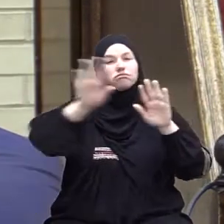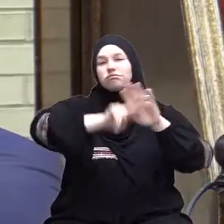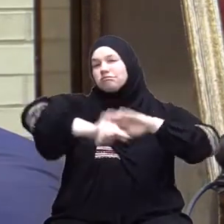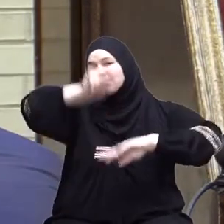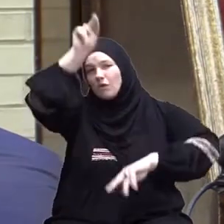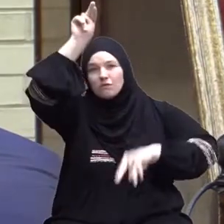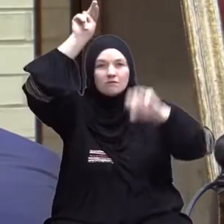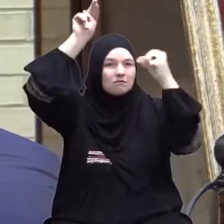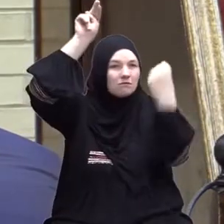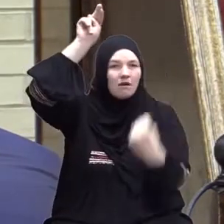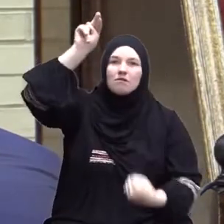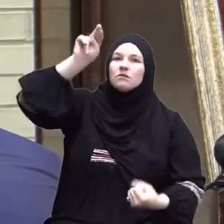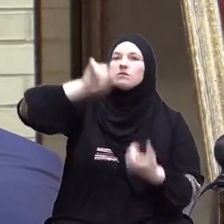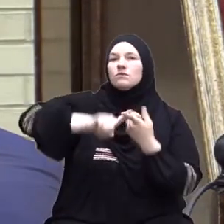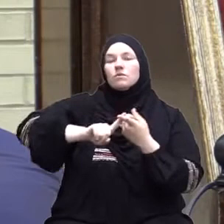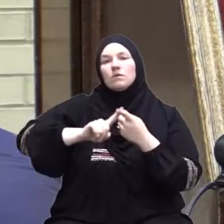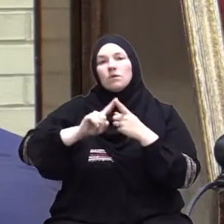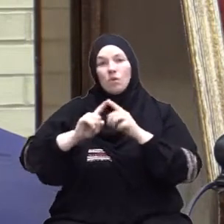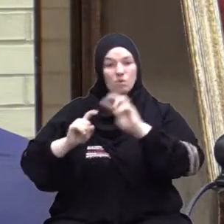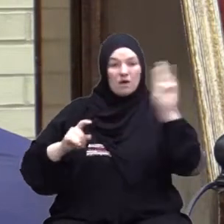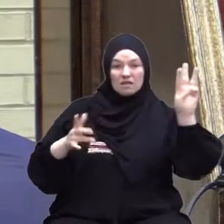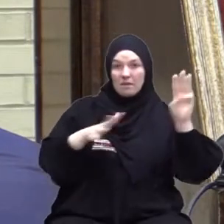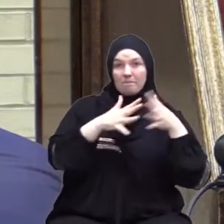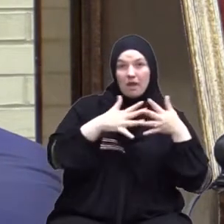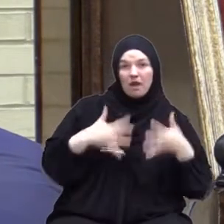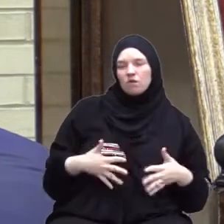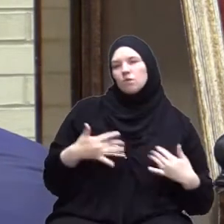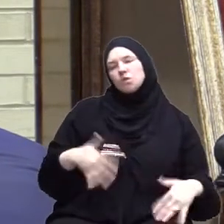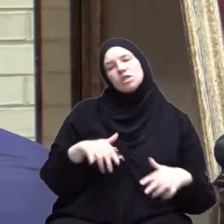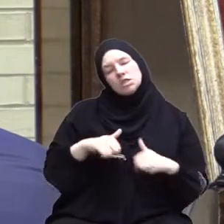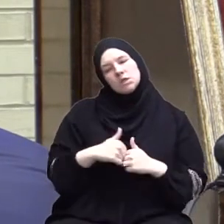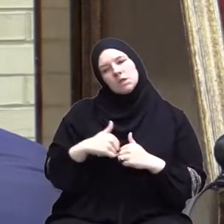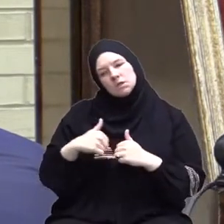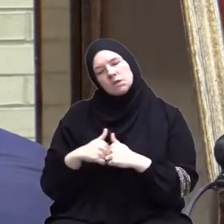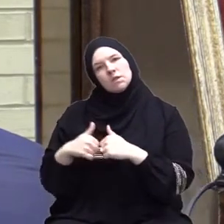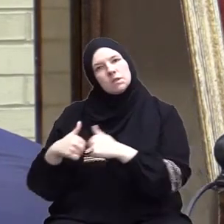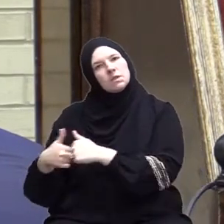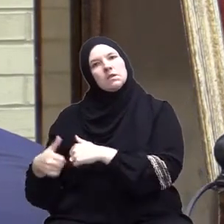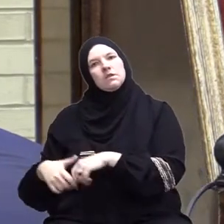the north to the south, all the way to the west where we live.